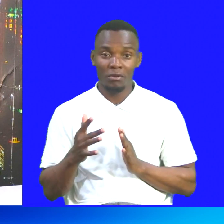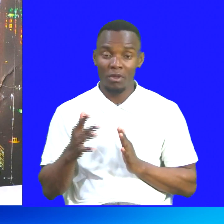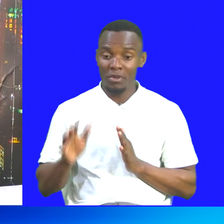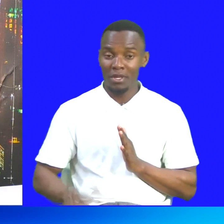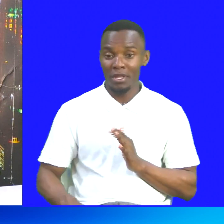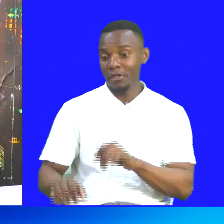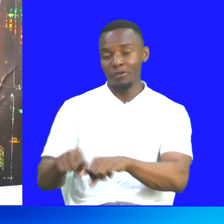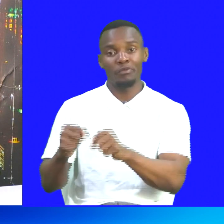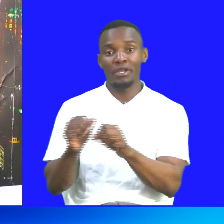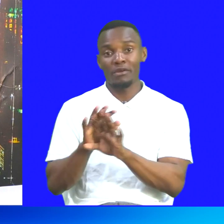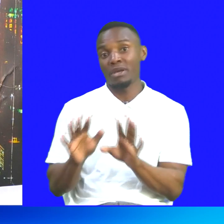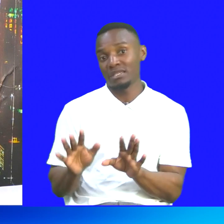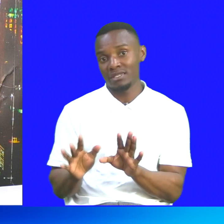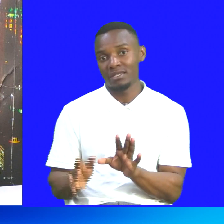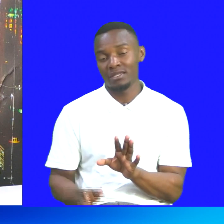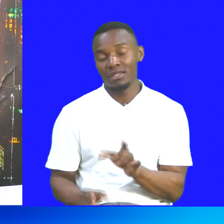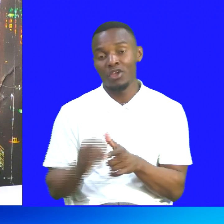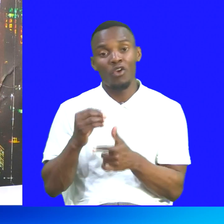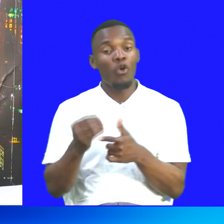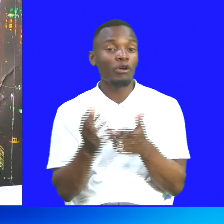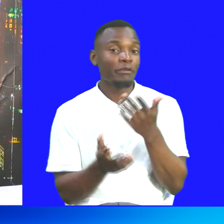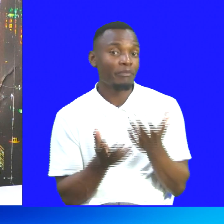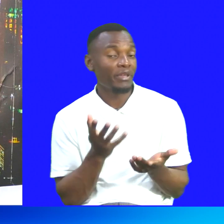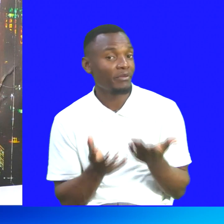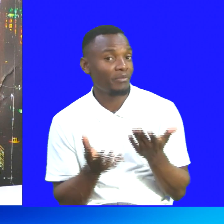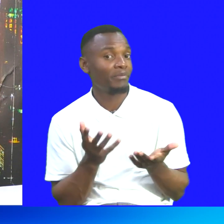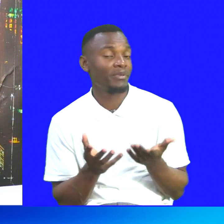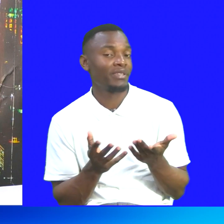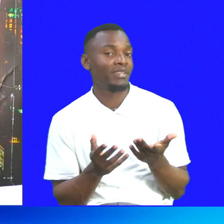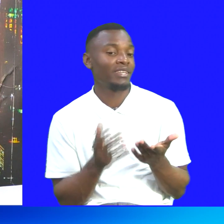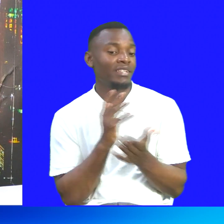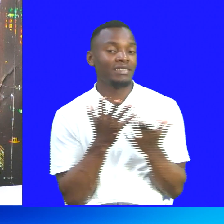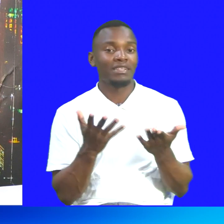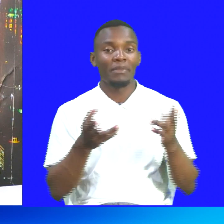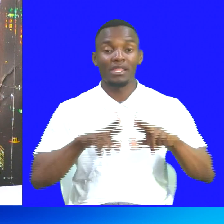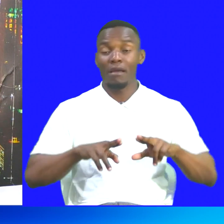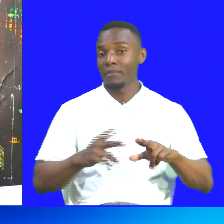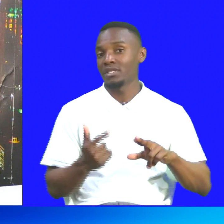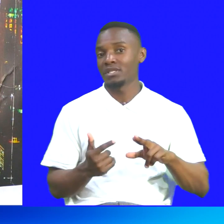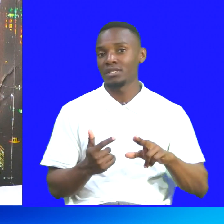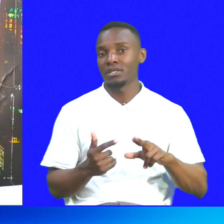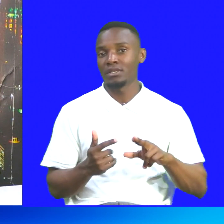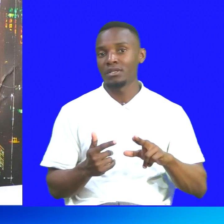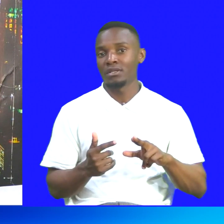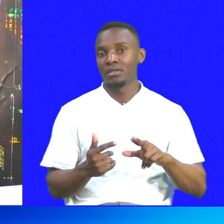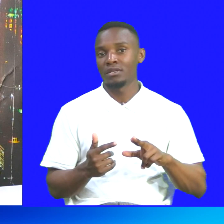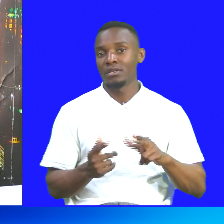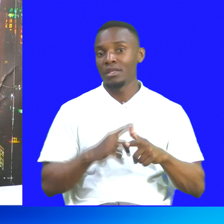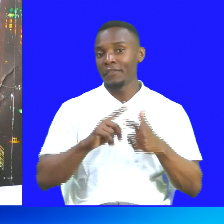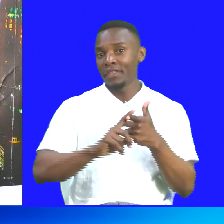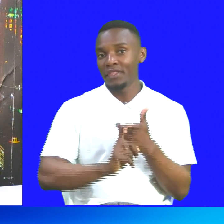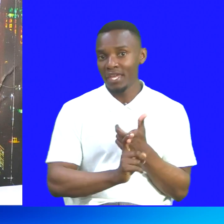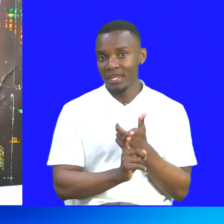leg, or maybe something happens and a